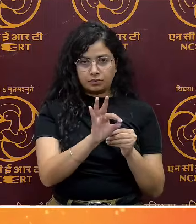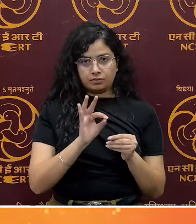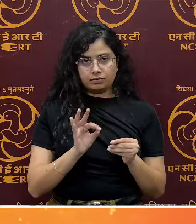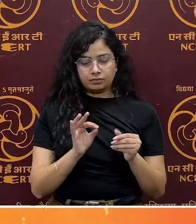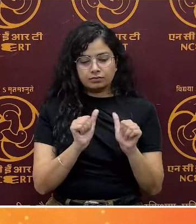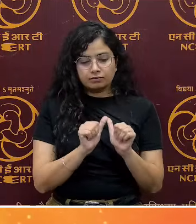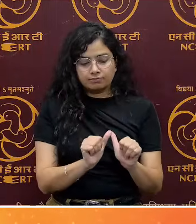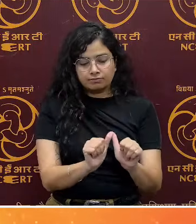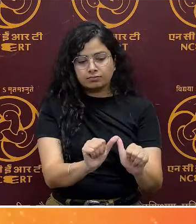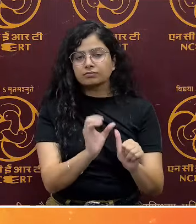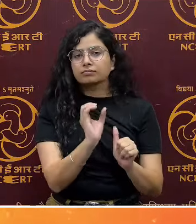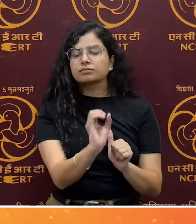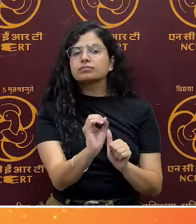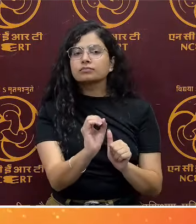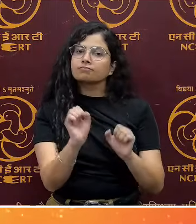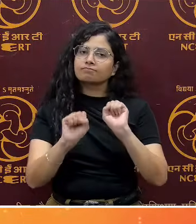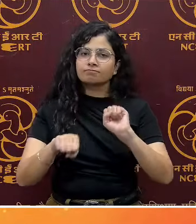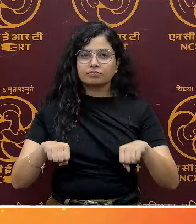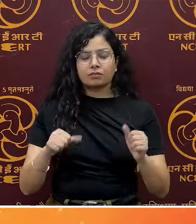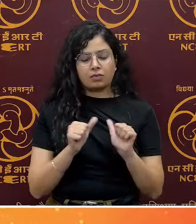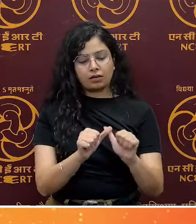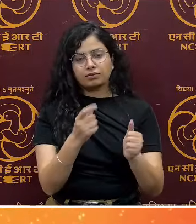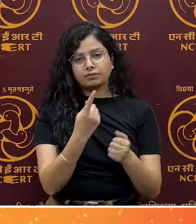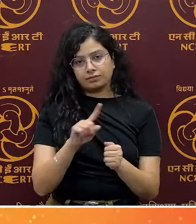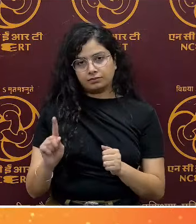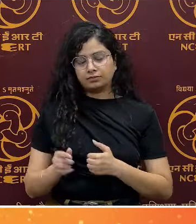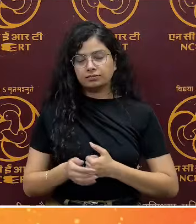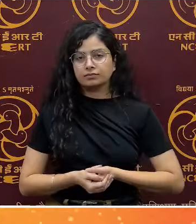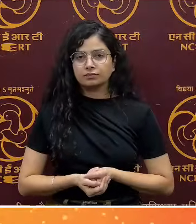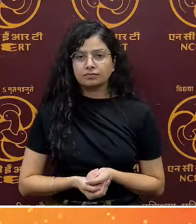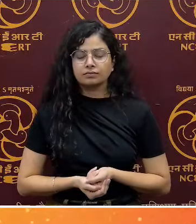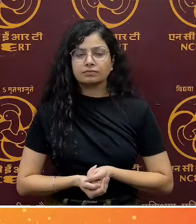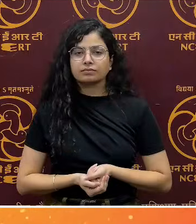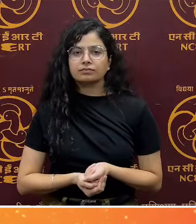It will give a pop-up that it is a correct answer. We will